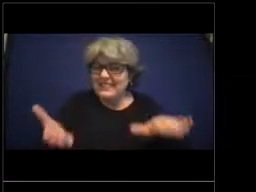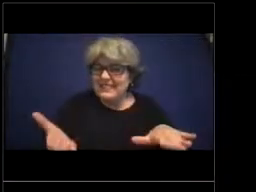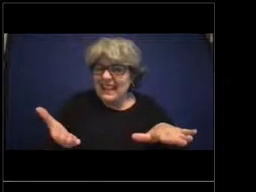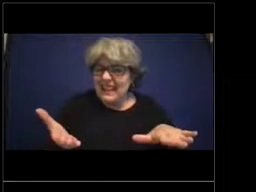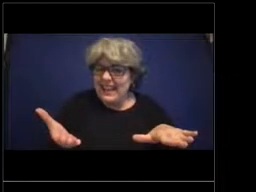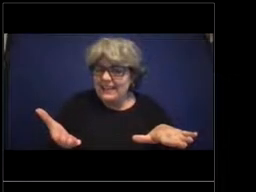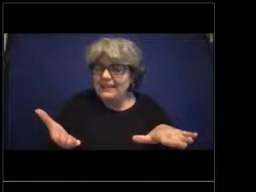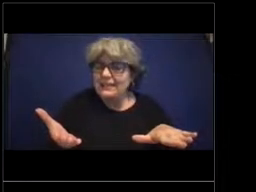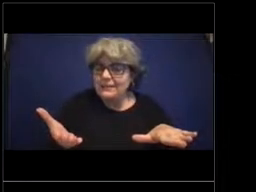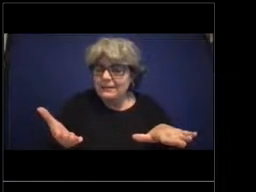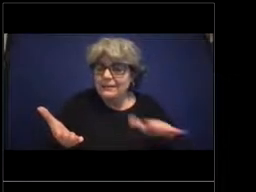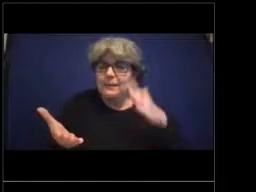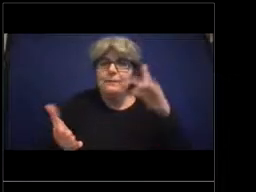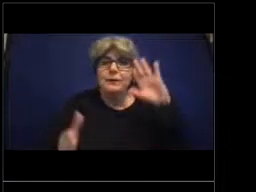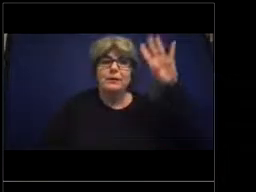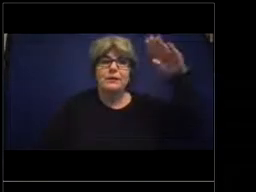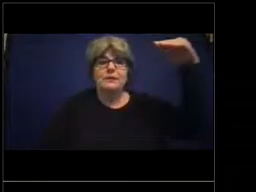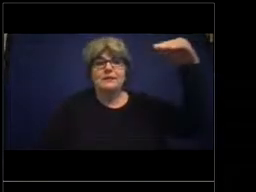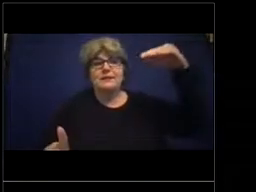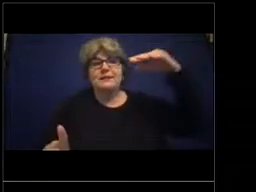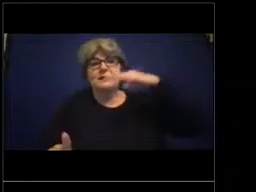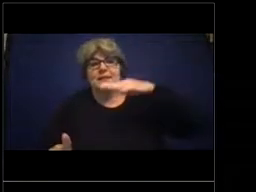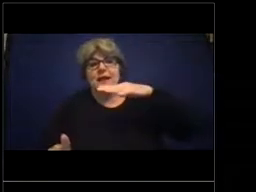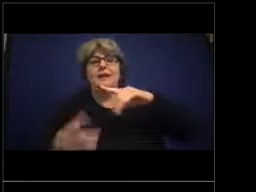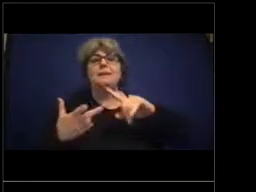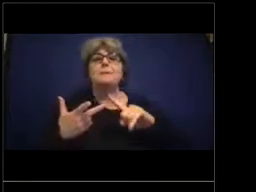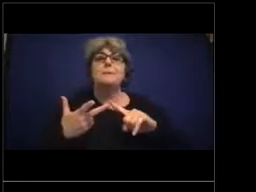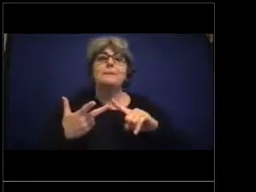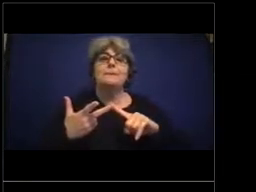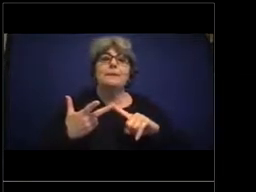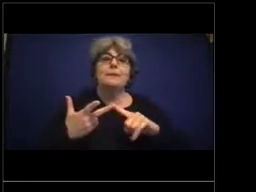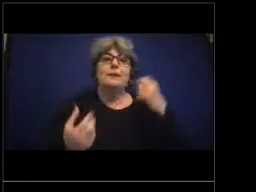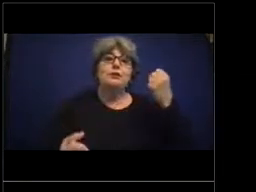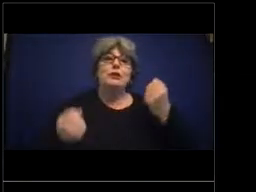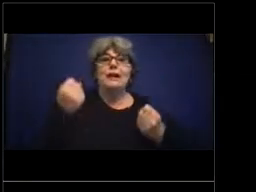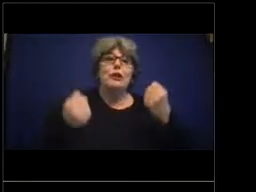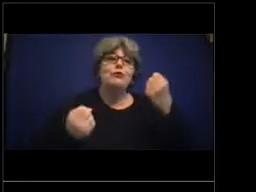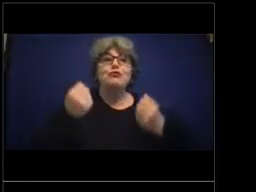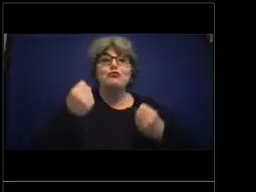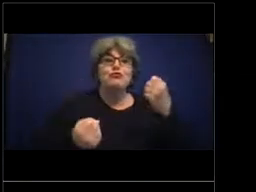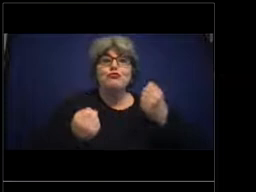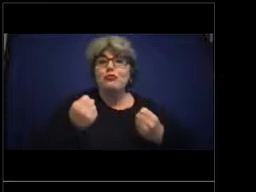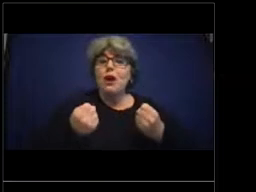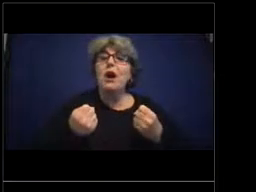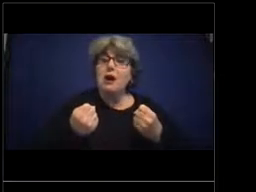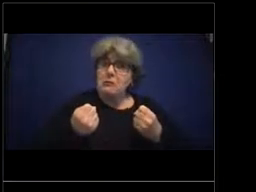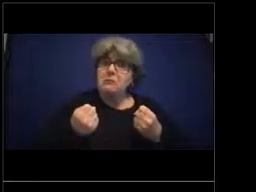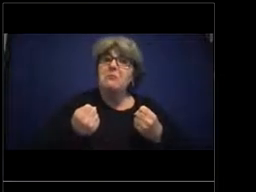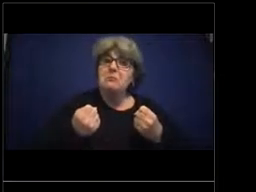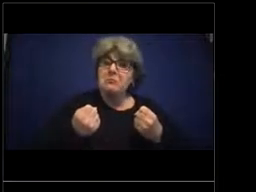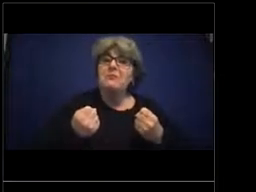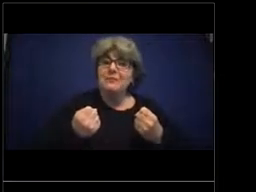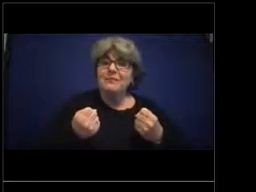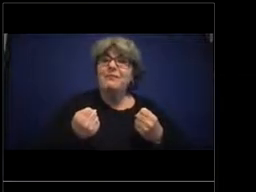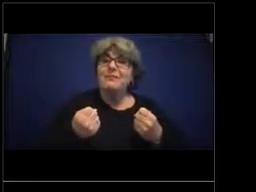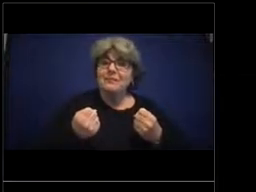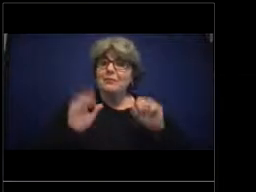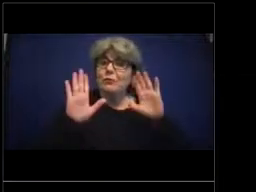added to by the sun glares. It looks like there's a truck in the background. Very